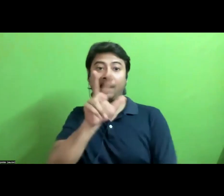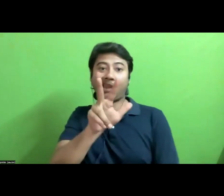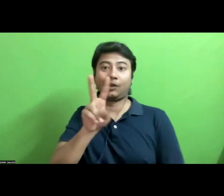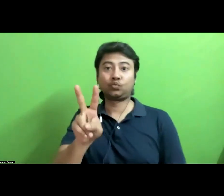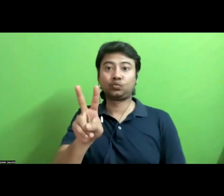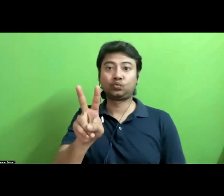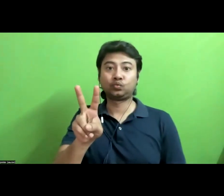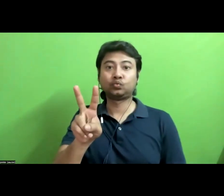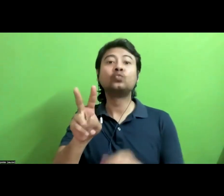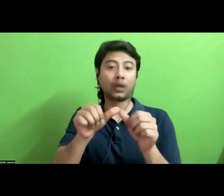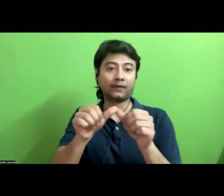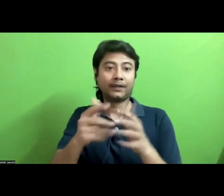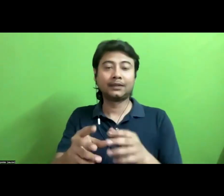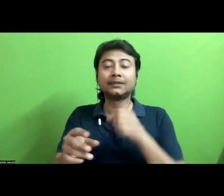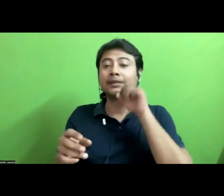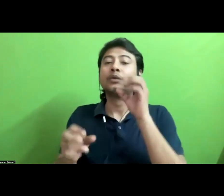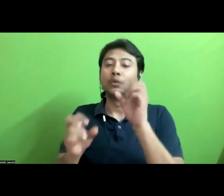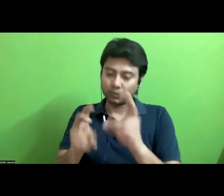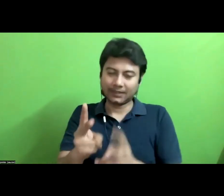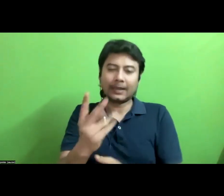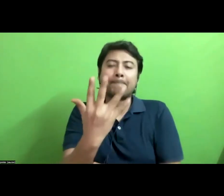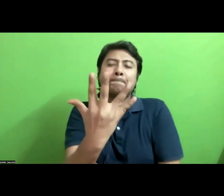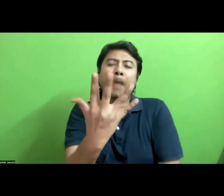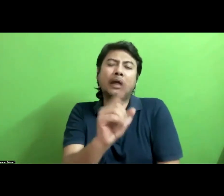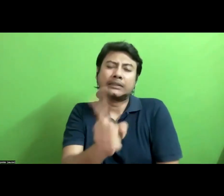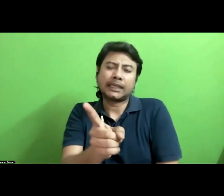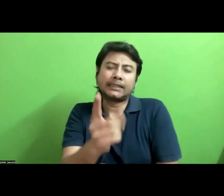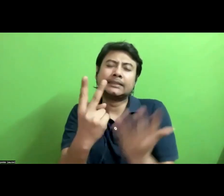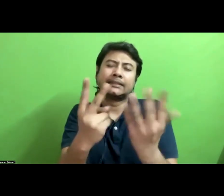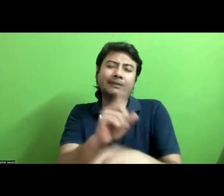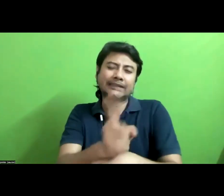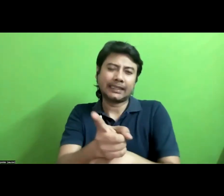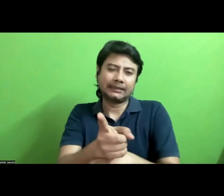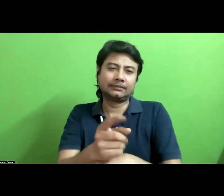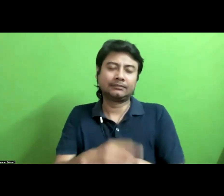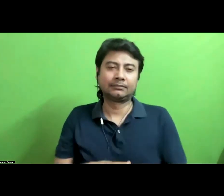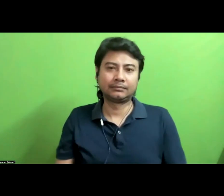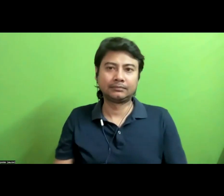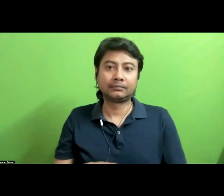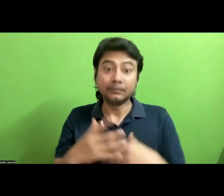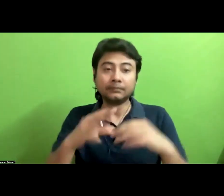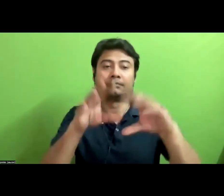for, maybe 5-7 seconds, and then we can stop the poll.